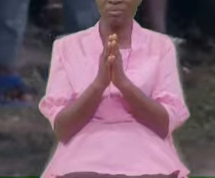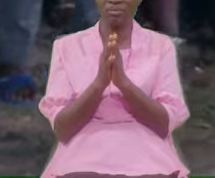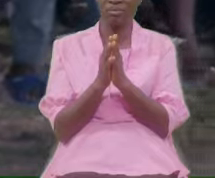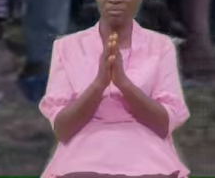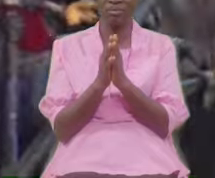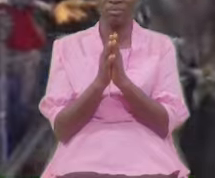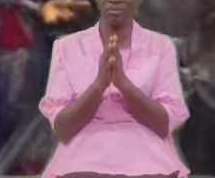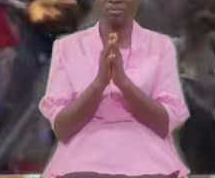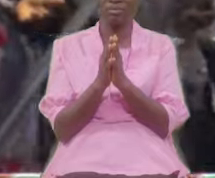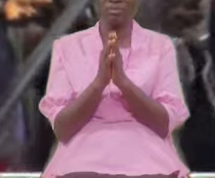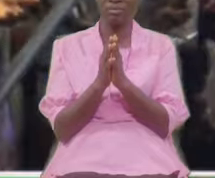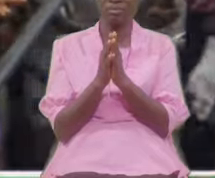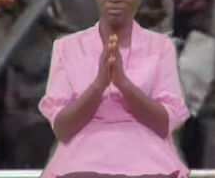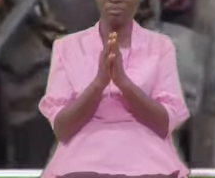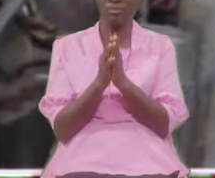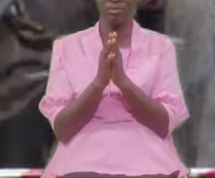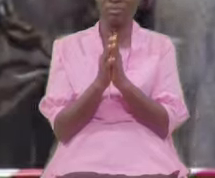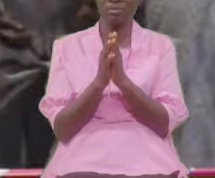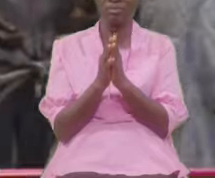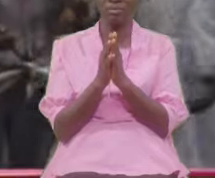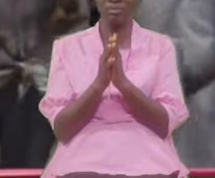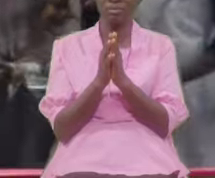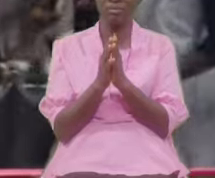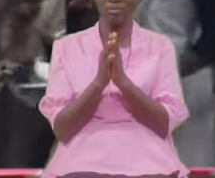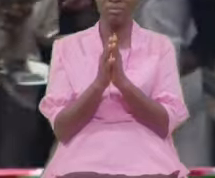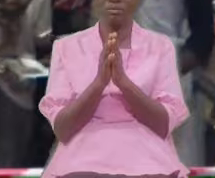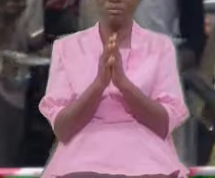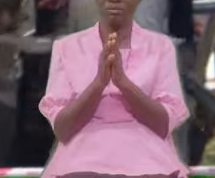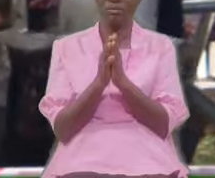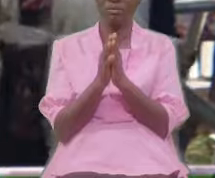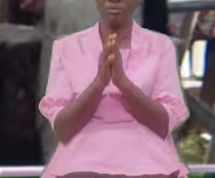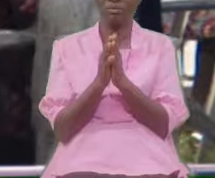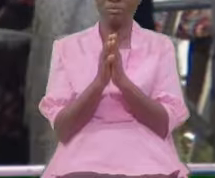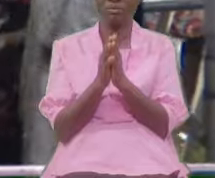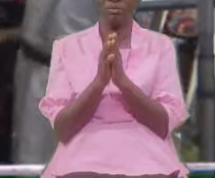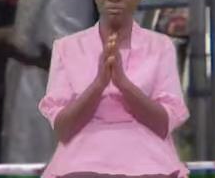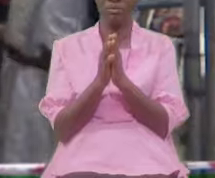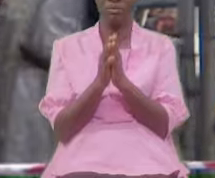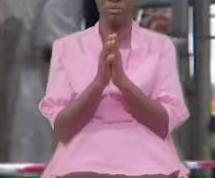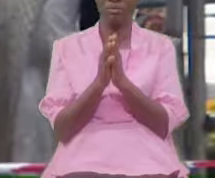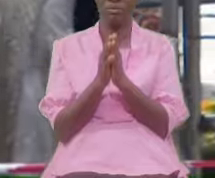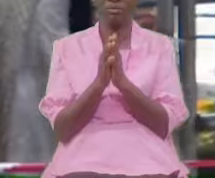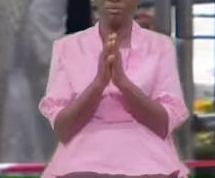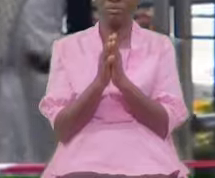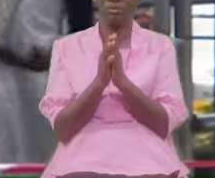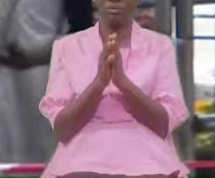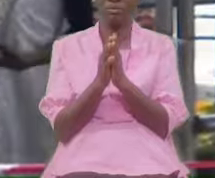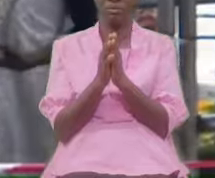manas Gan ako sa akong kasingkasing ng ikaw namatay